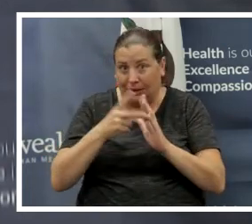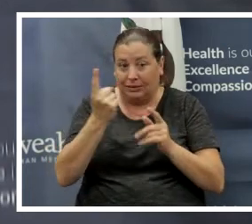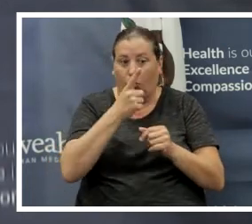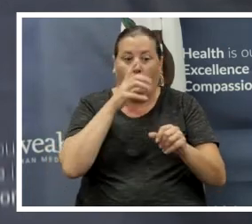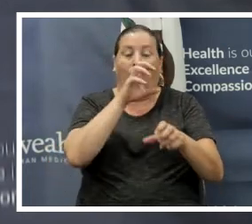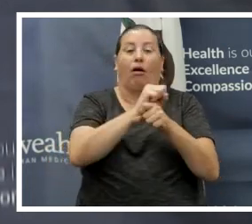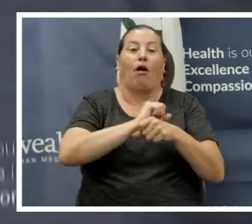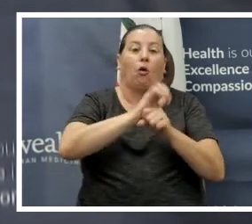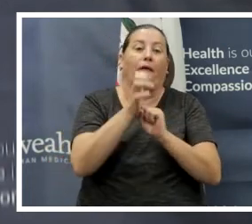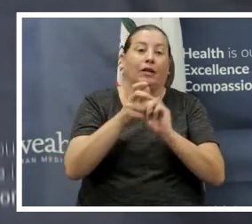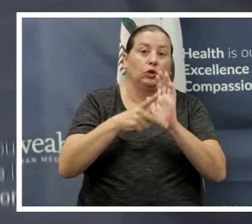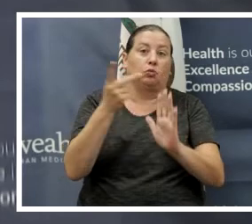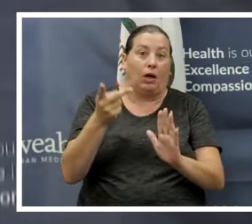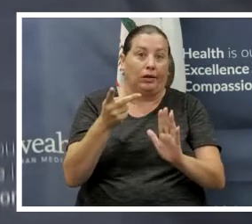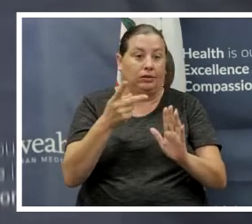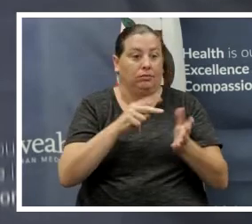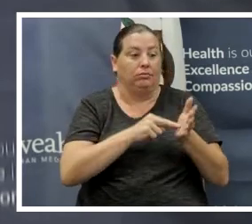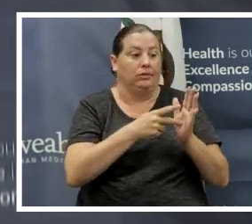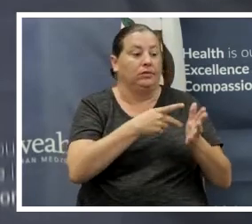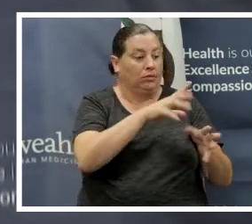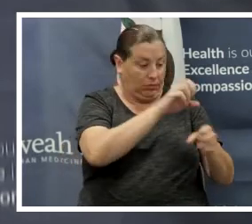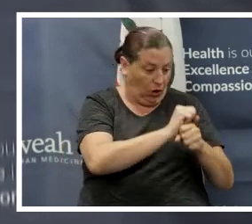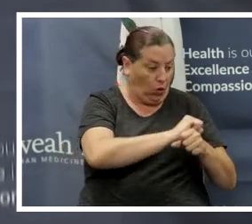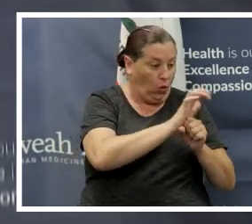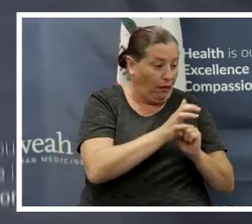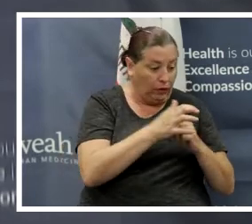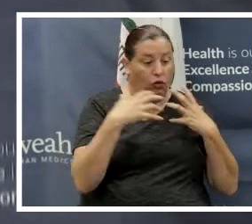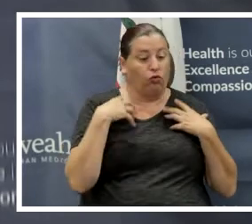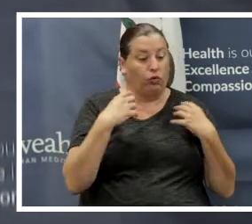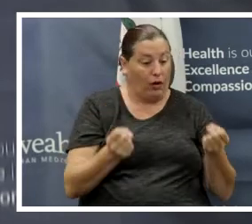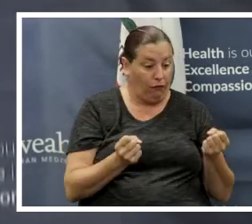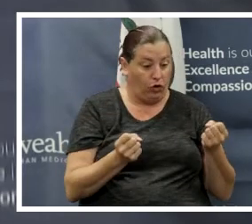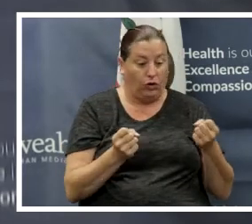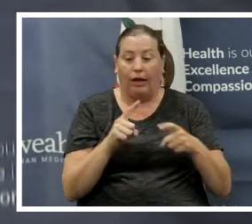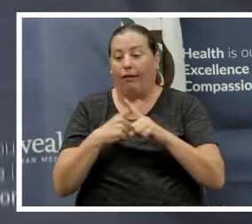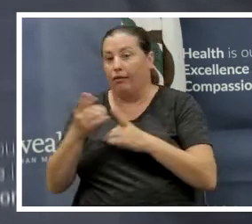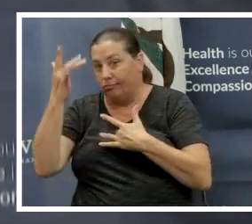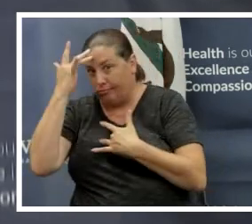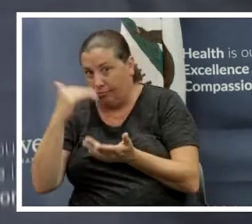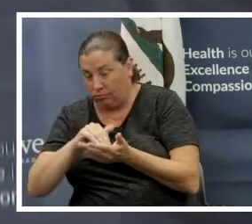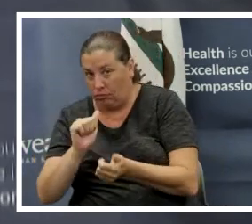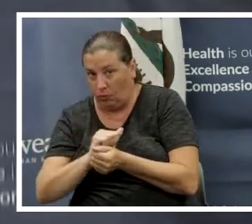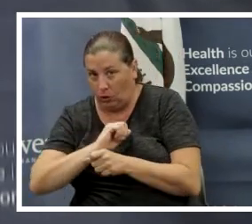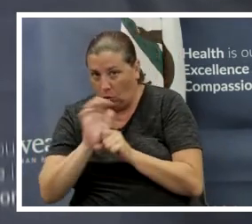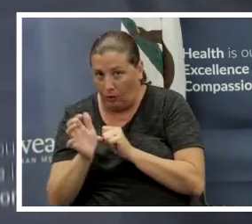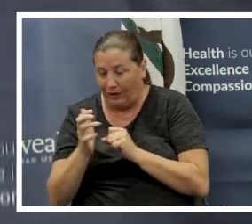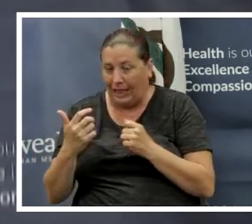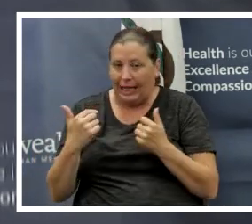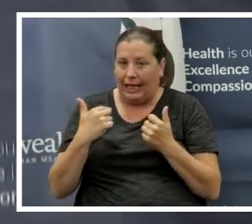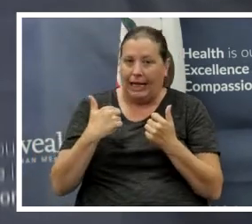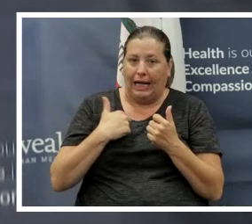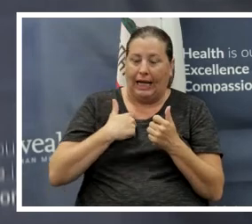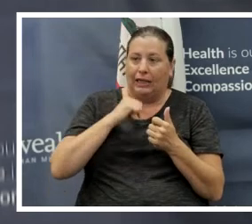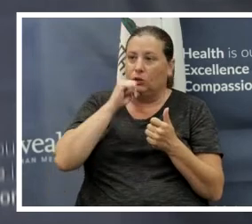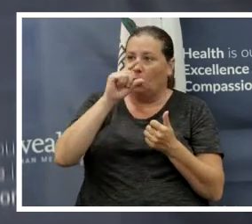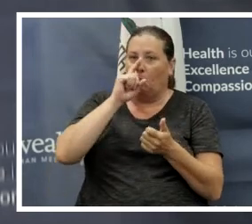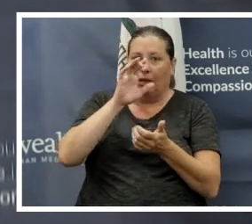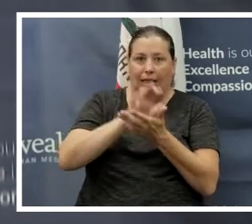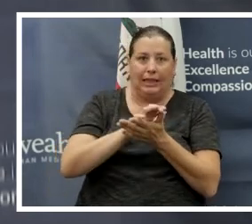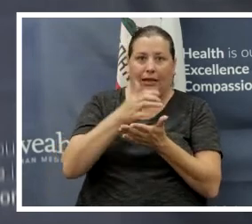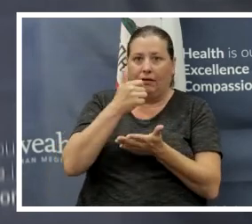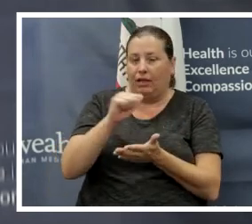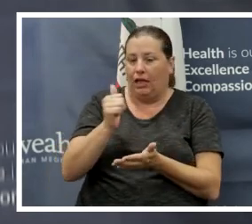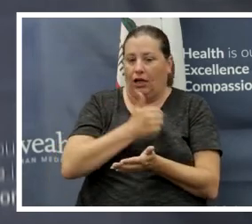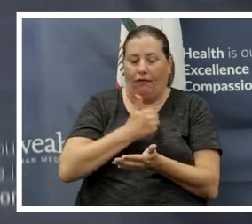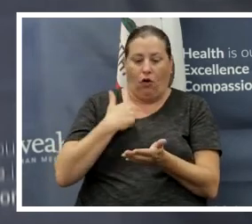that they had it, they recovered from it, and then they contracted it again. So I don't believe any of our physicians, any